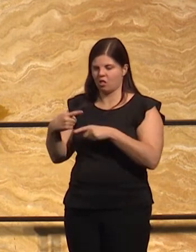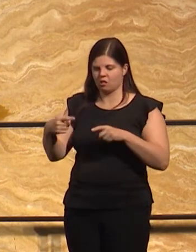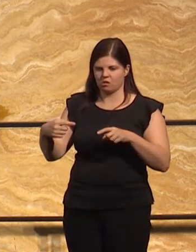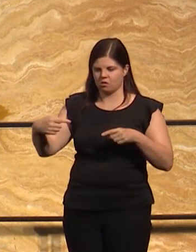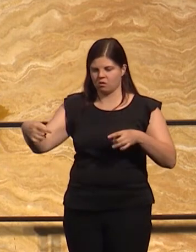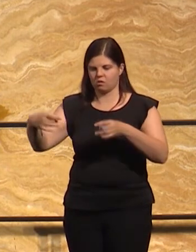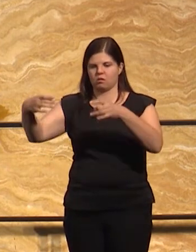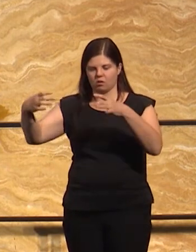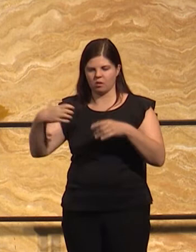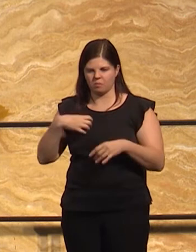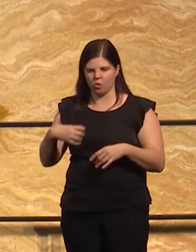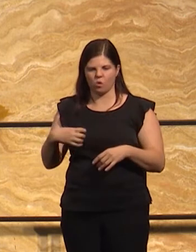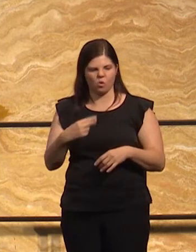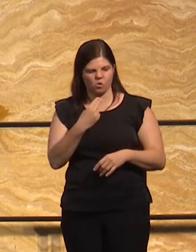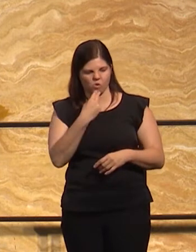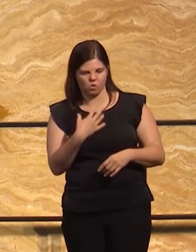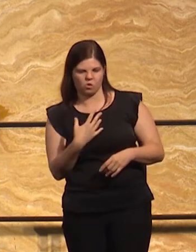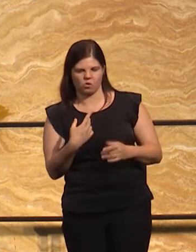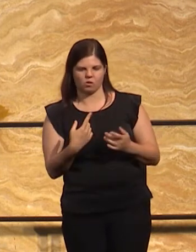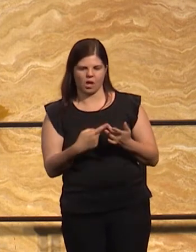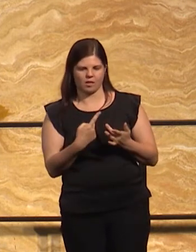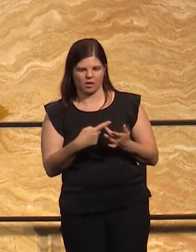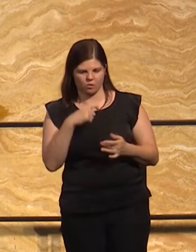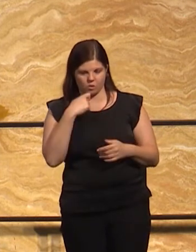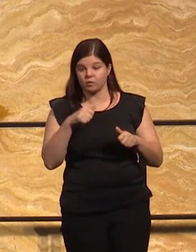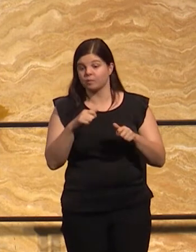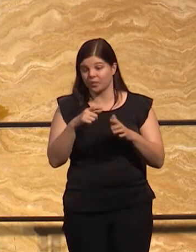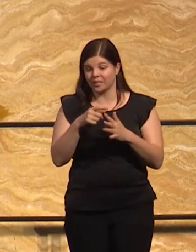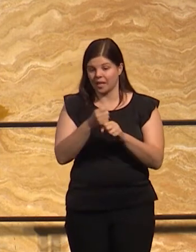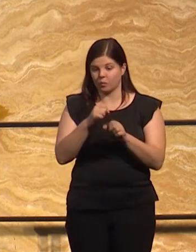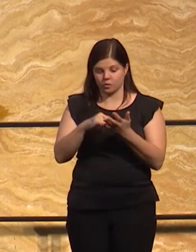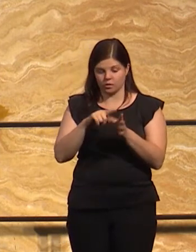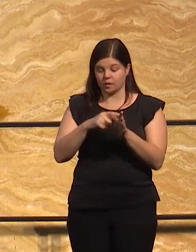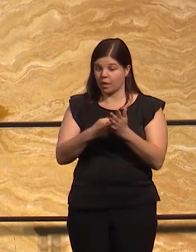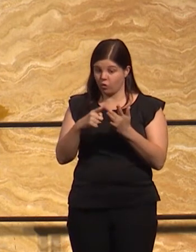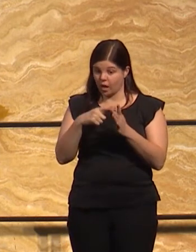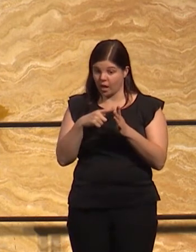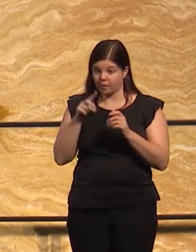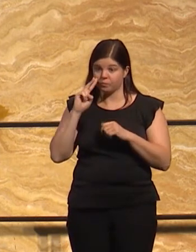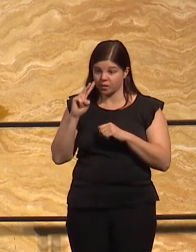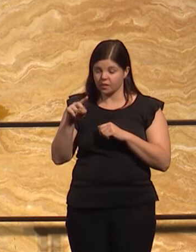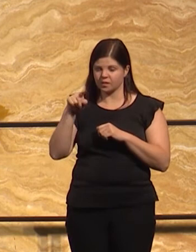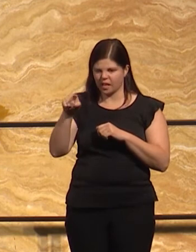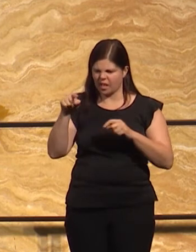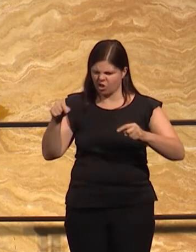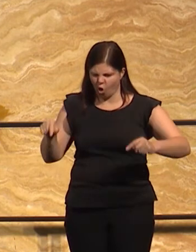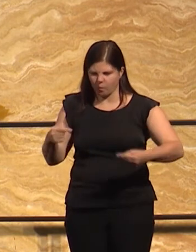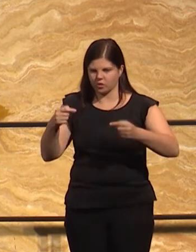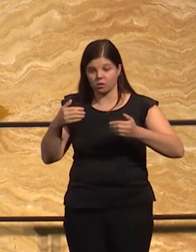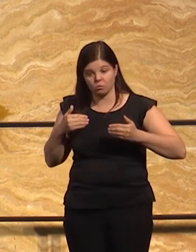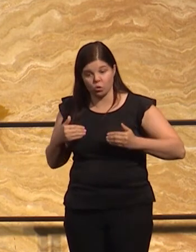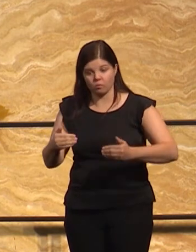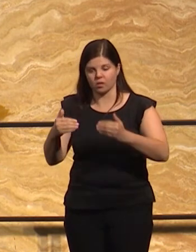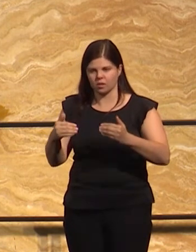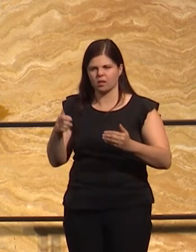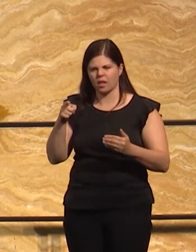who have their own interests. Look at Syria, God. They spend, the Syrian opposition movement, spend